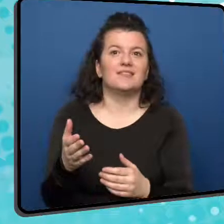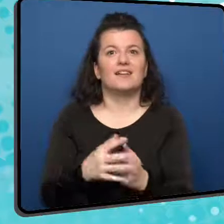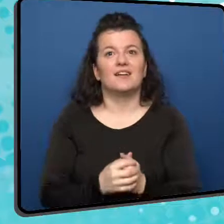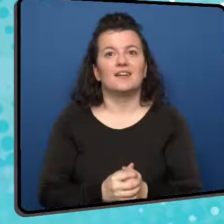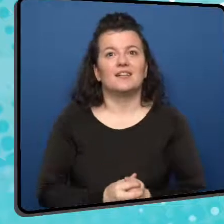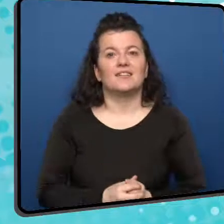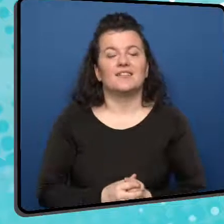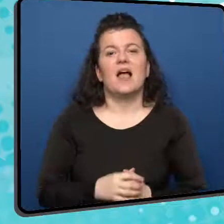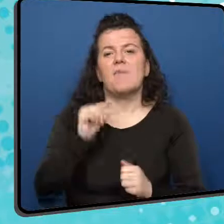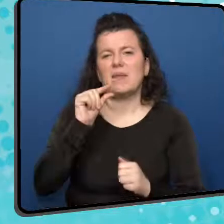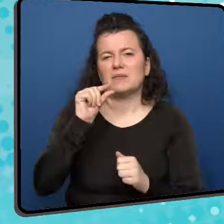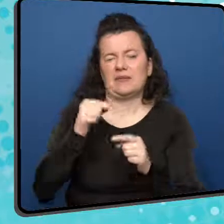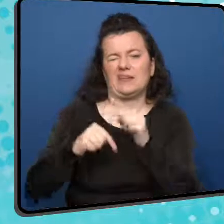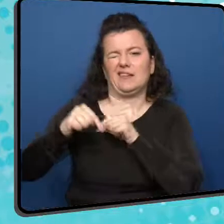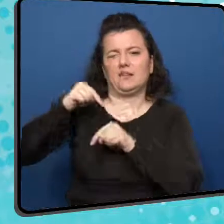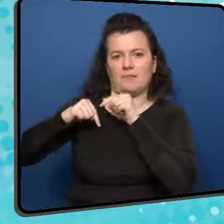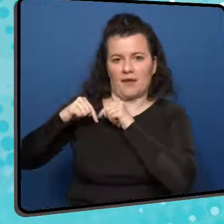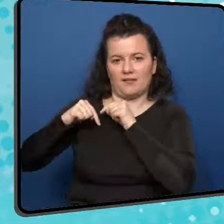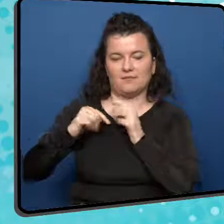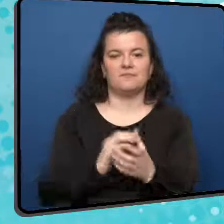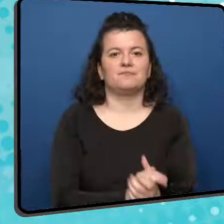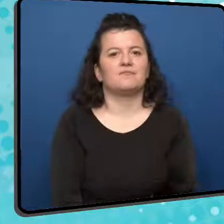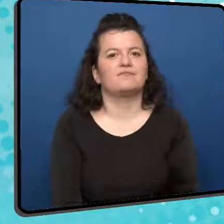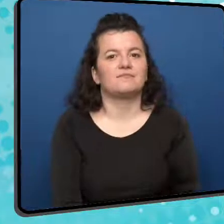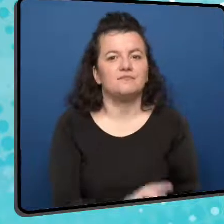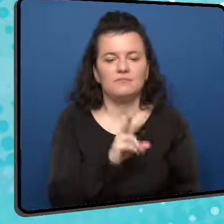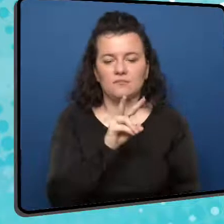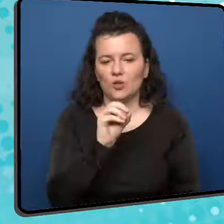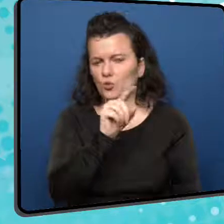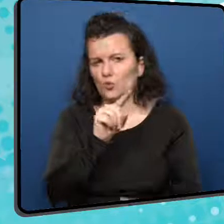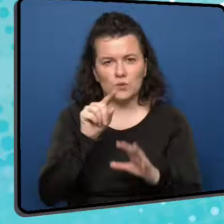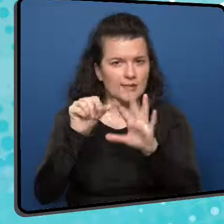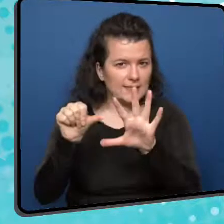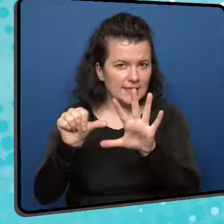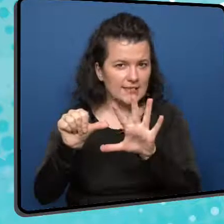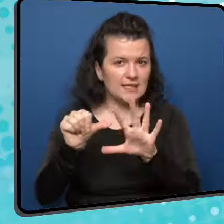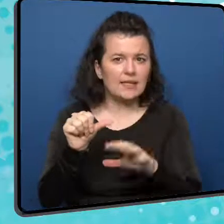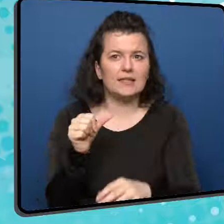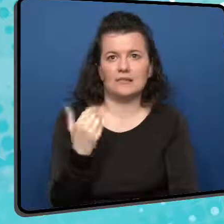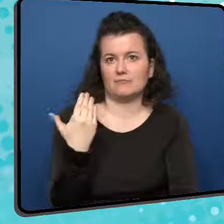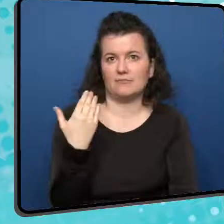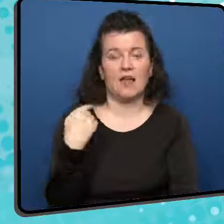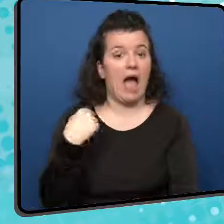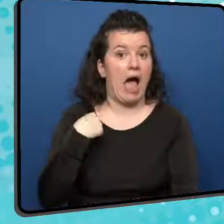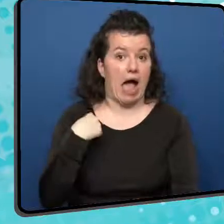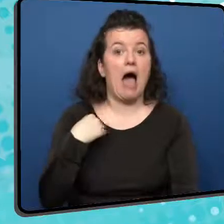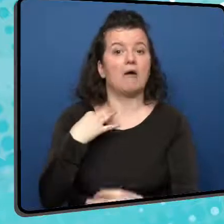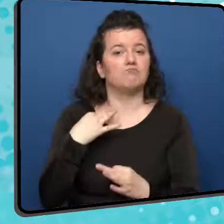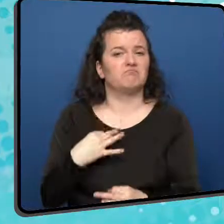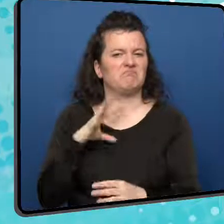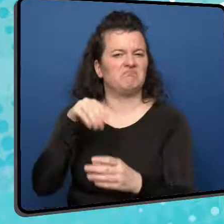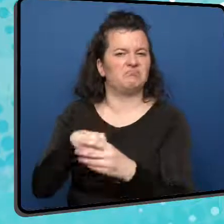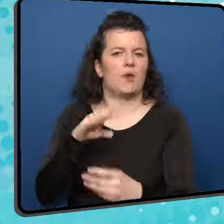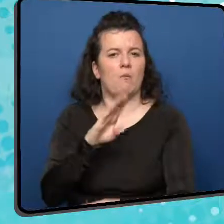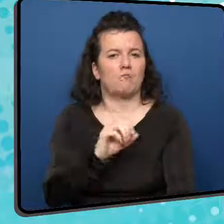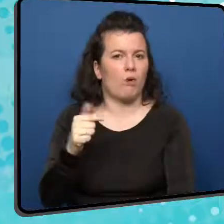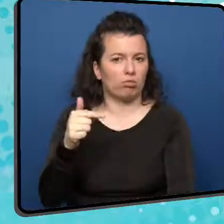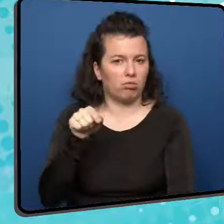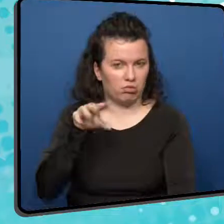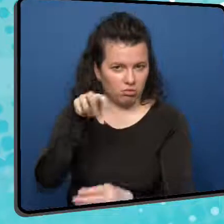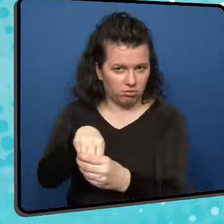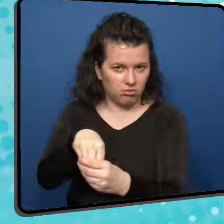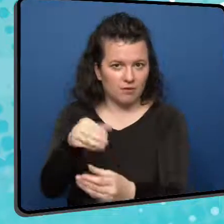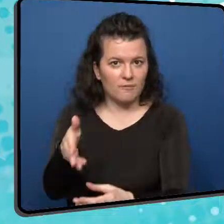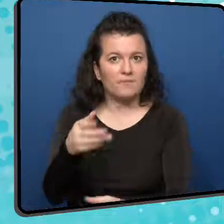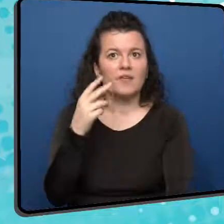that. So in 2016, when I personally started with Bot Framework and found out that there are